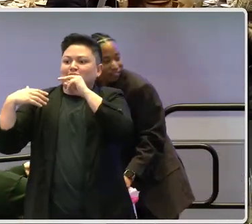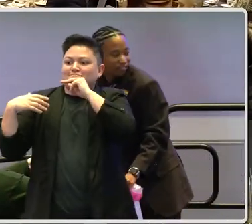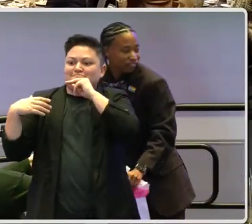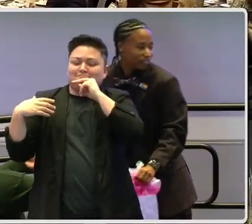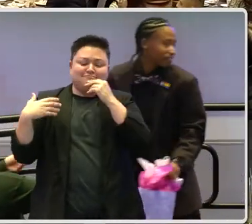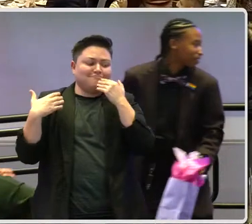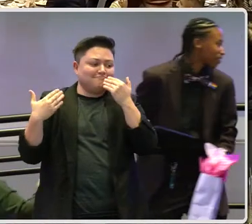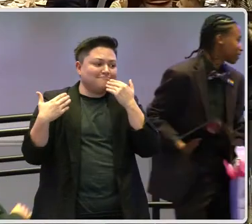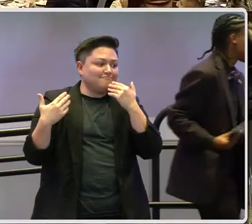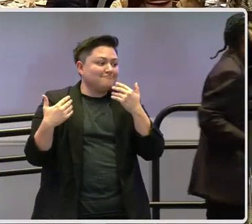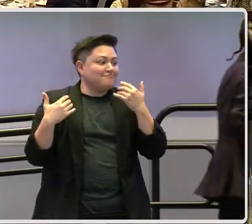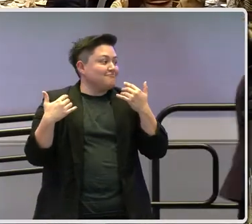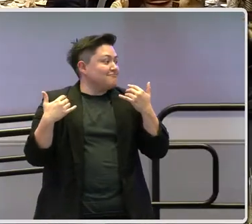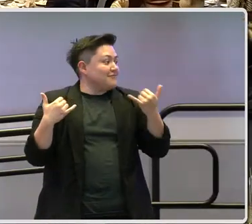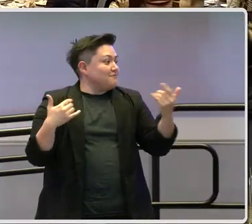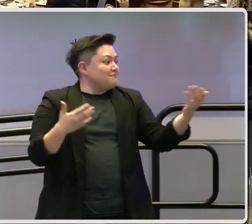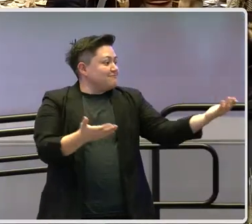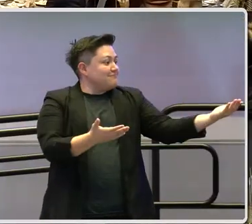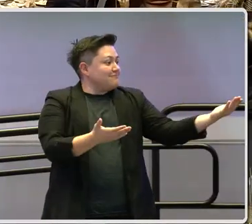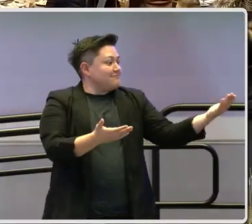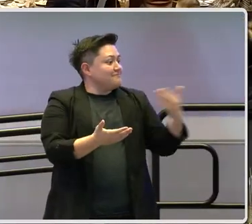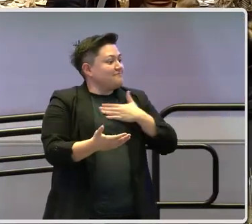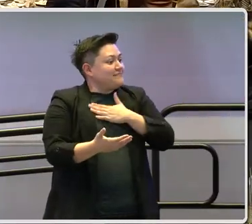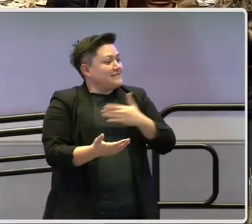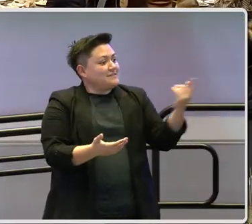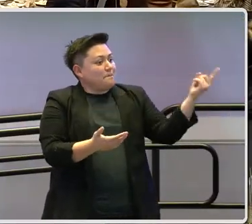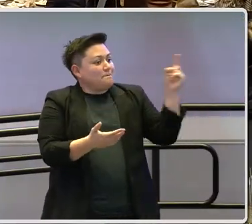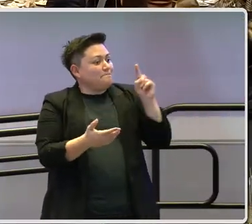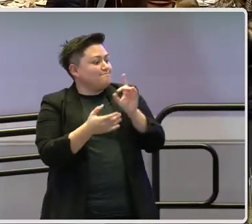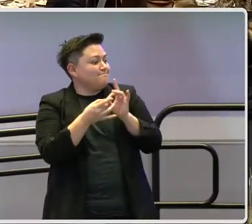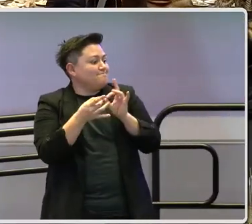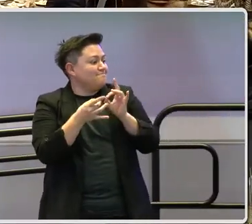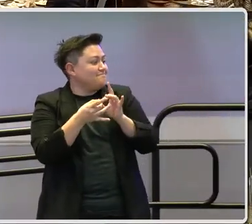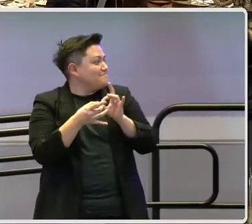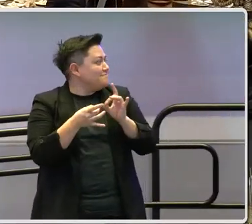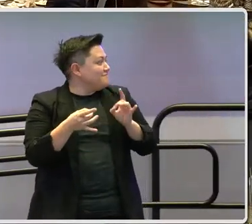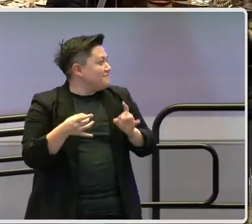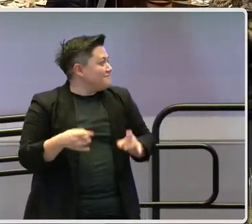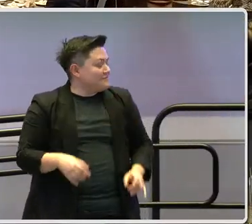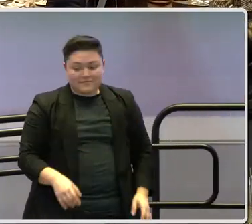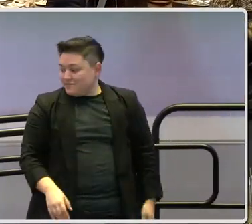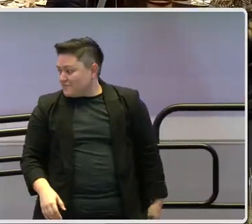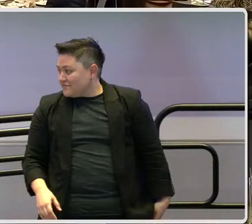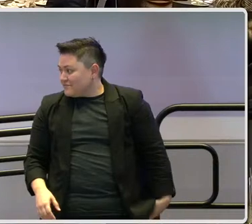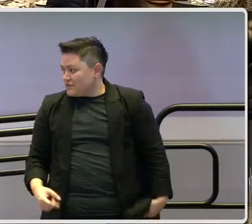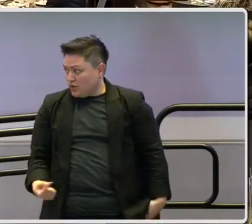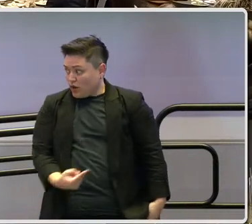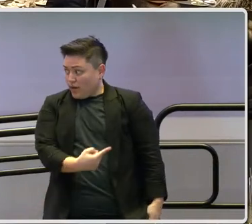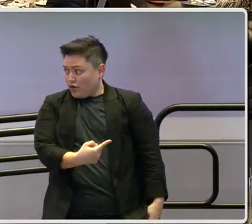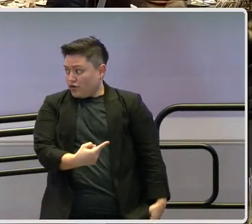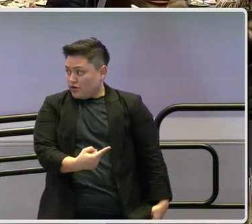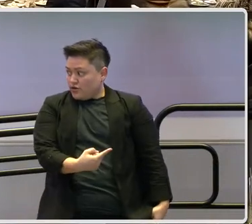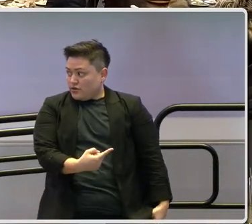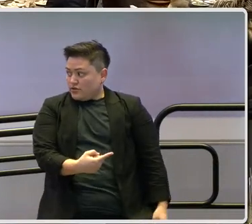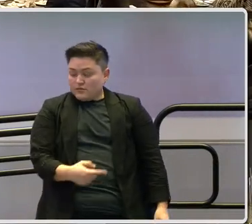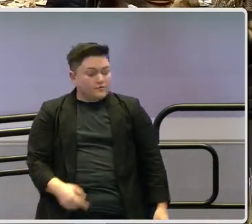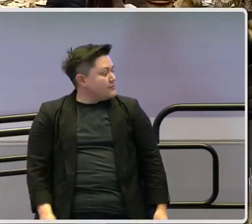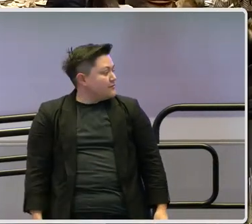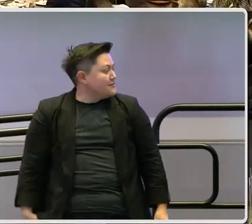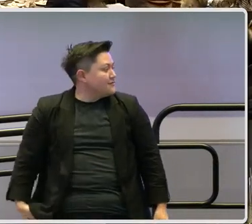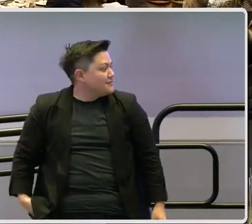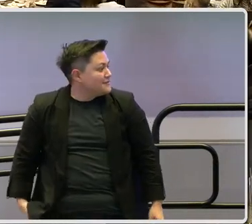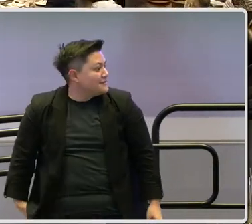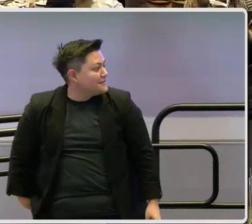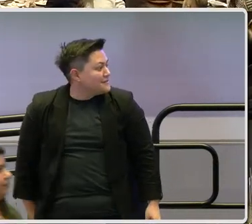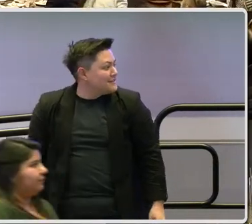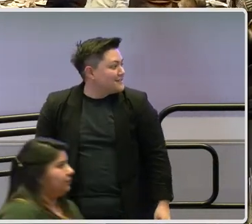who will introduce Janice Charles. Please come up. Yes, we can applaud both of you at the same time.